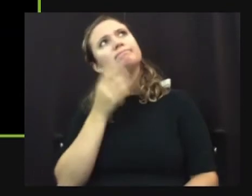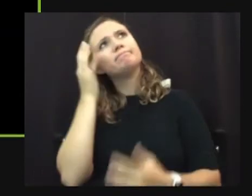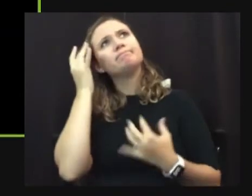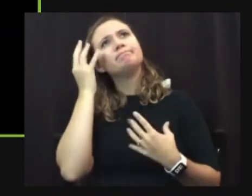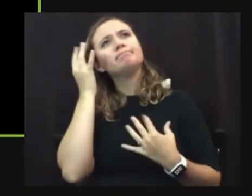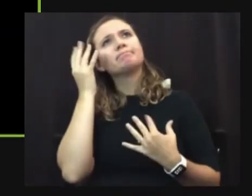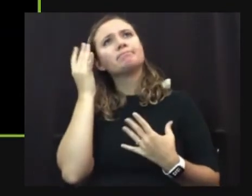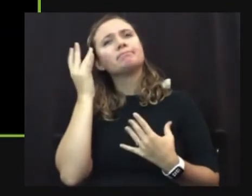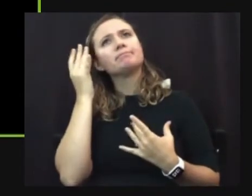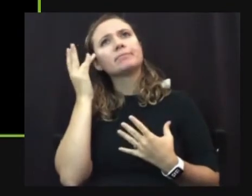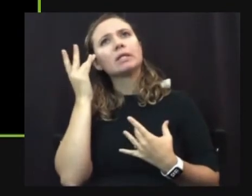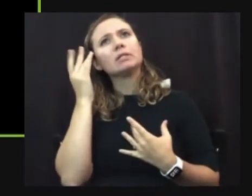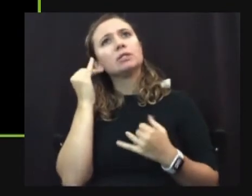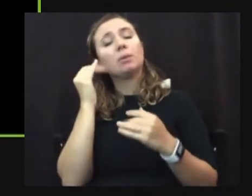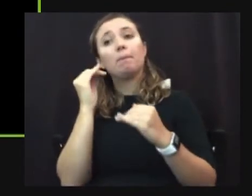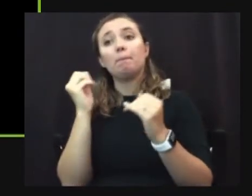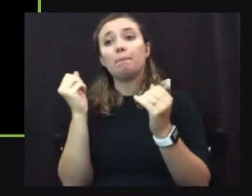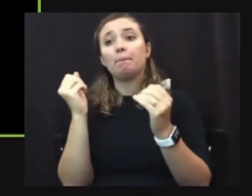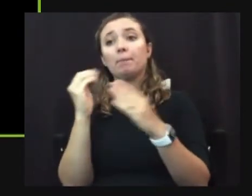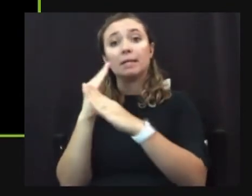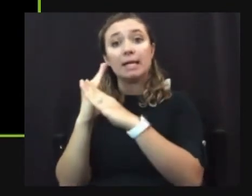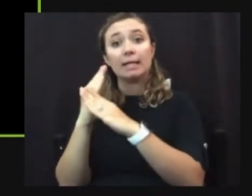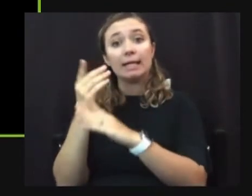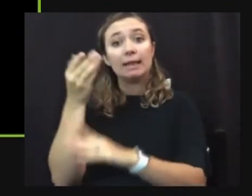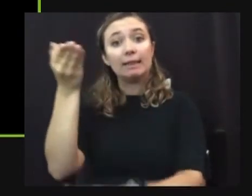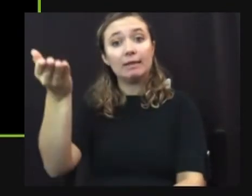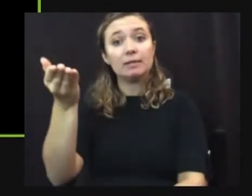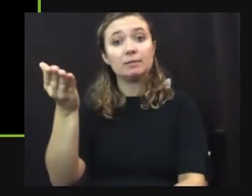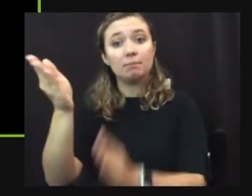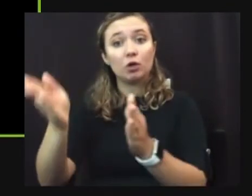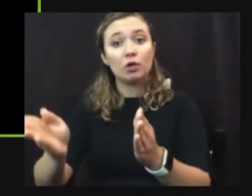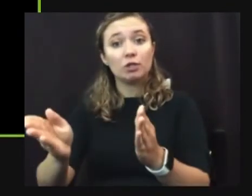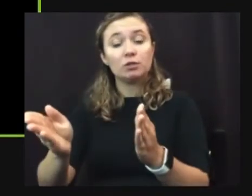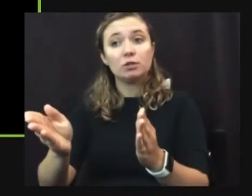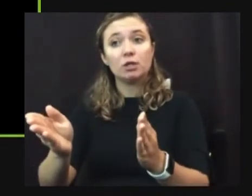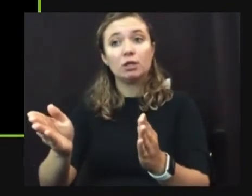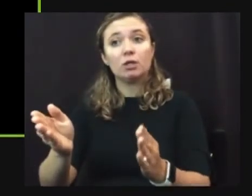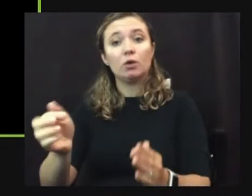Is it protecting this person? Is it protecting